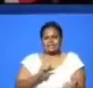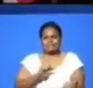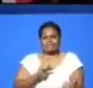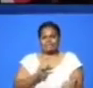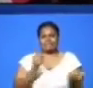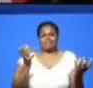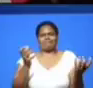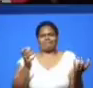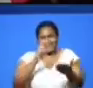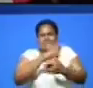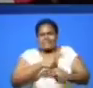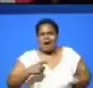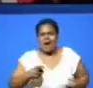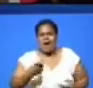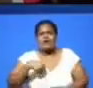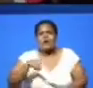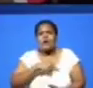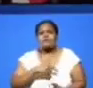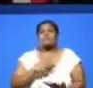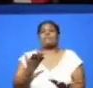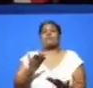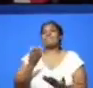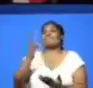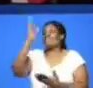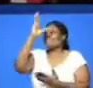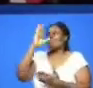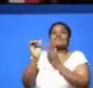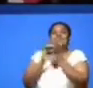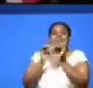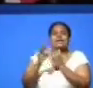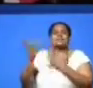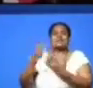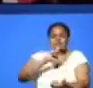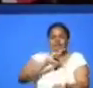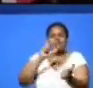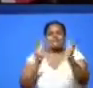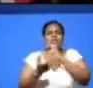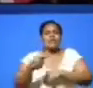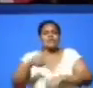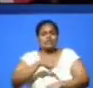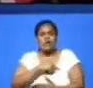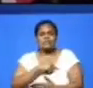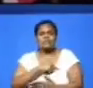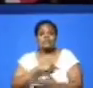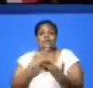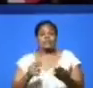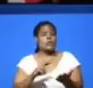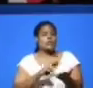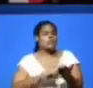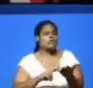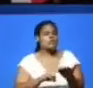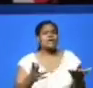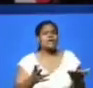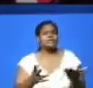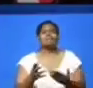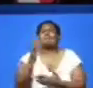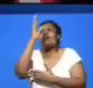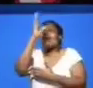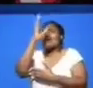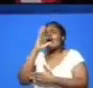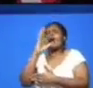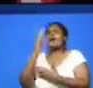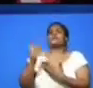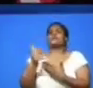right here in this first verse, the prophecy explained to us that God will measure by